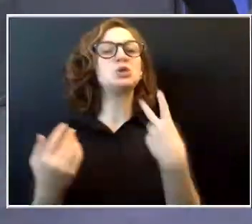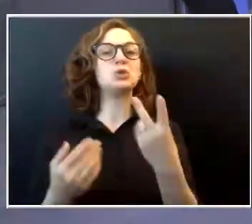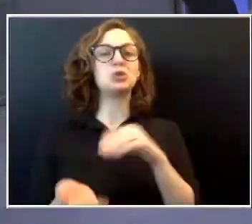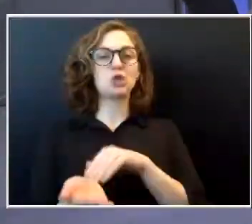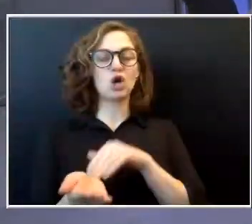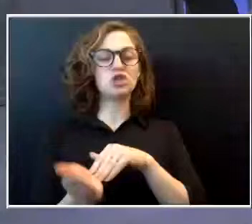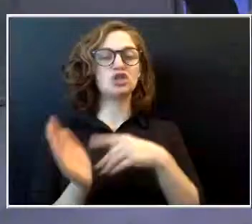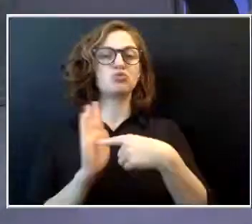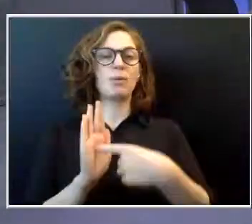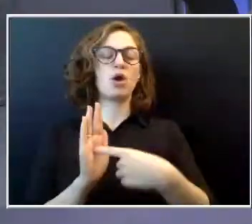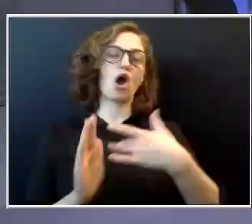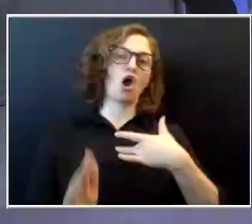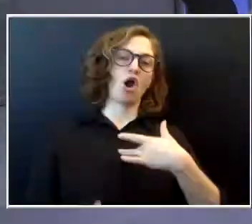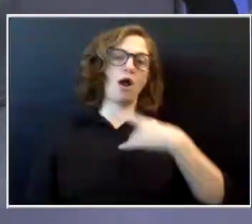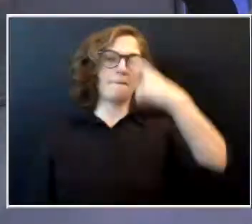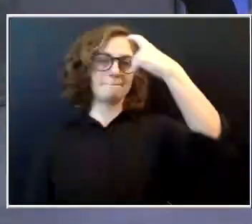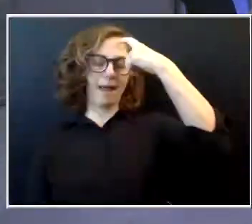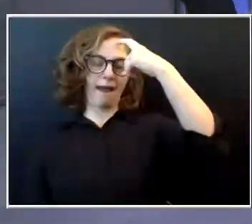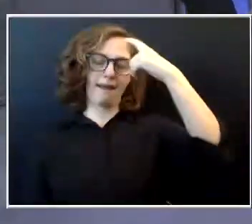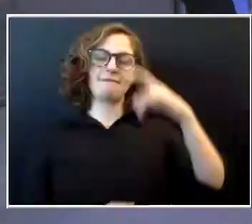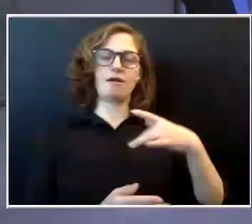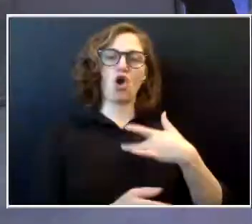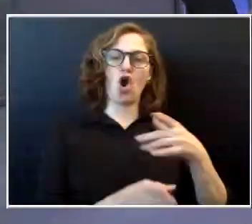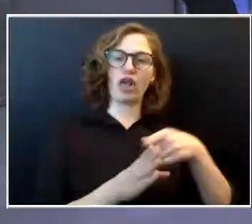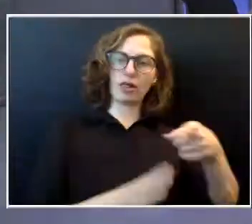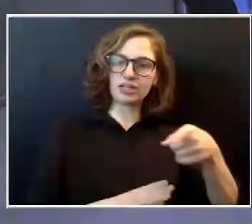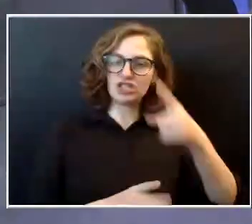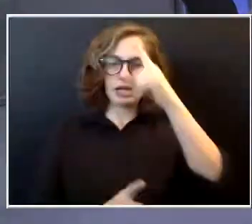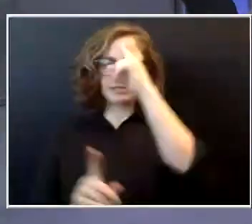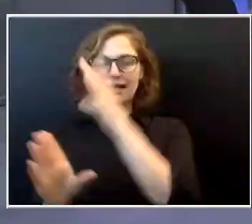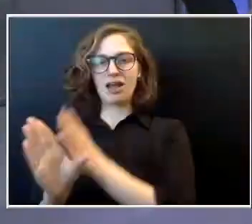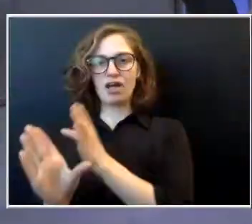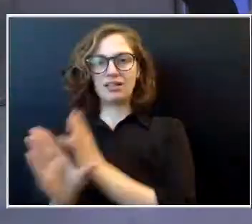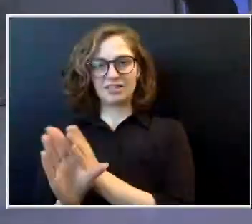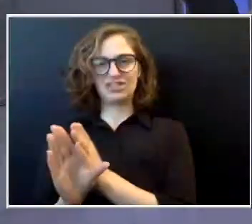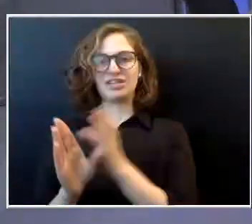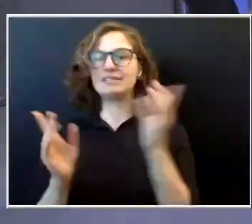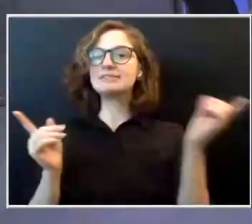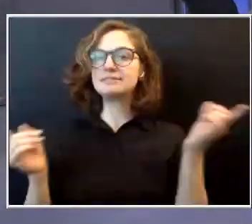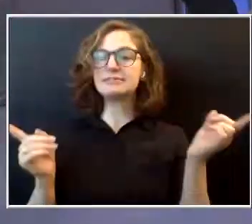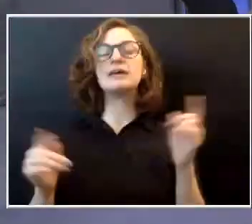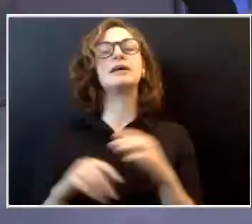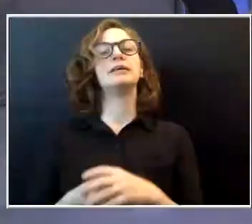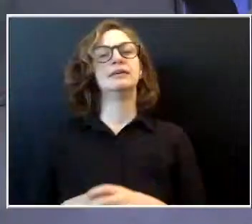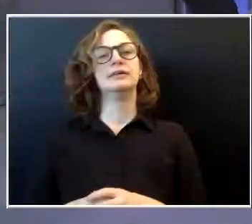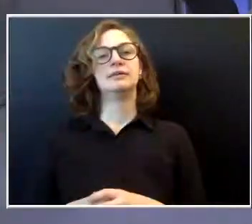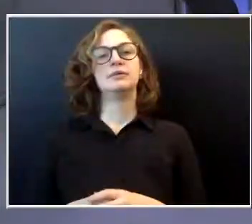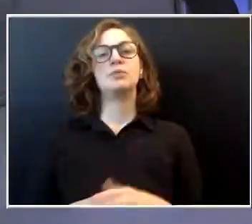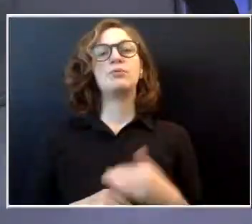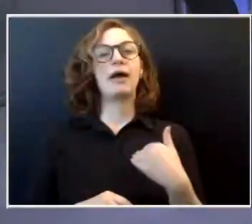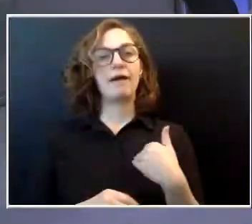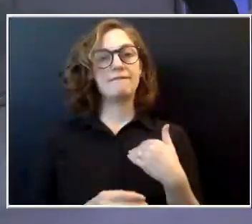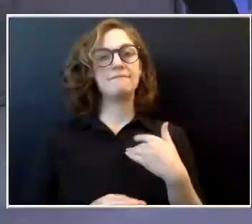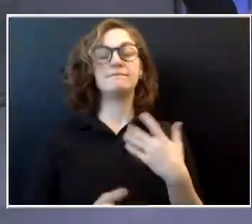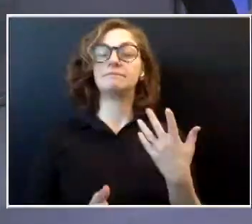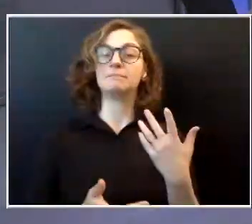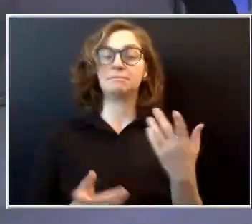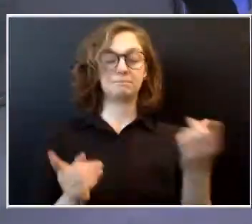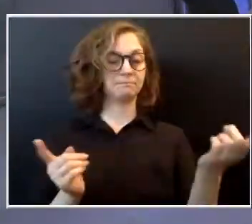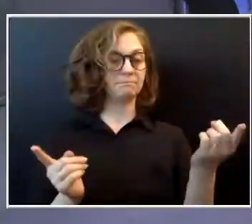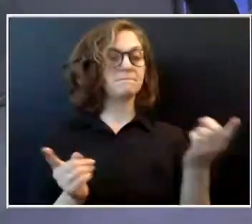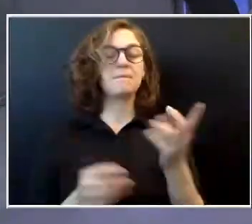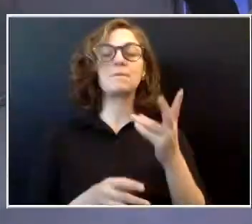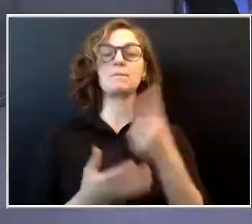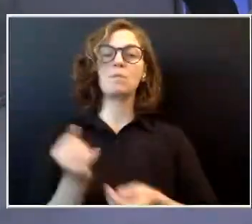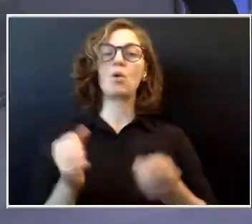psychology. Dr. Travis Love is a cardiologist. Dr. Greg Nawalnik is a clinical psychologist. Both work here at the health system. We adore